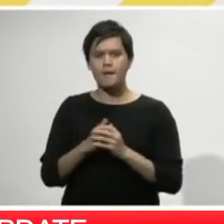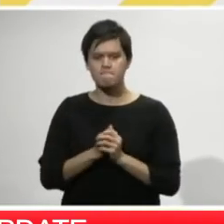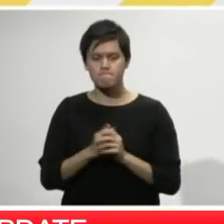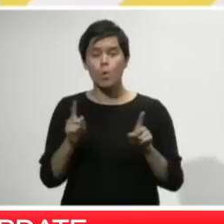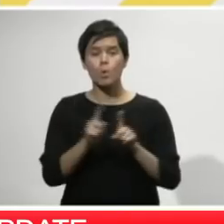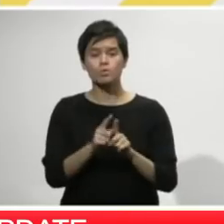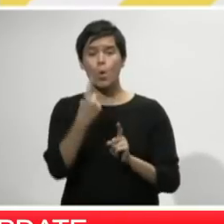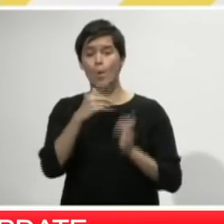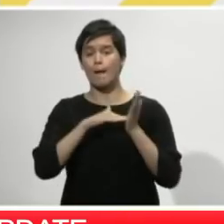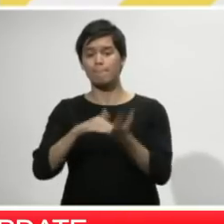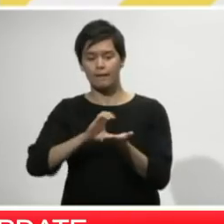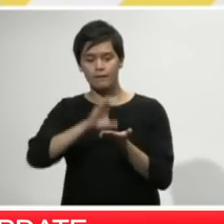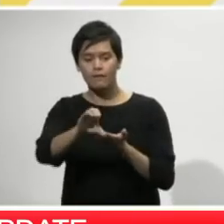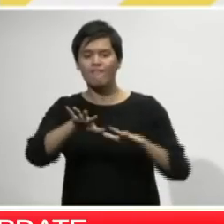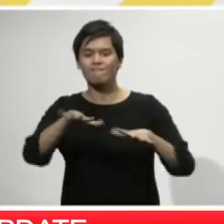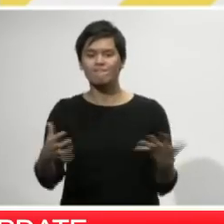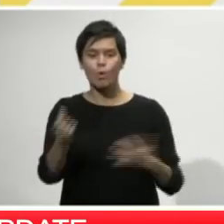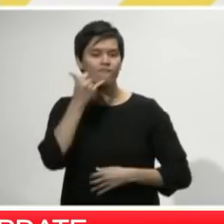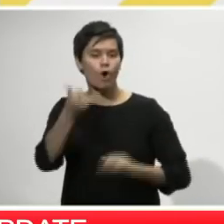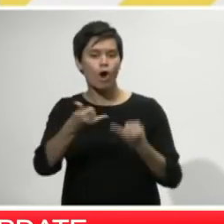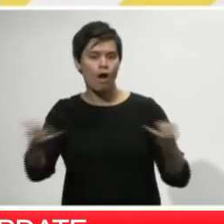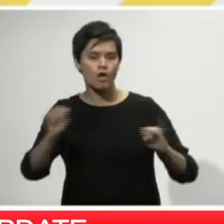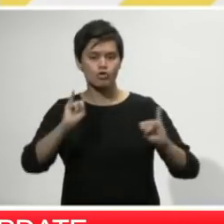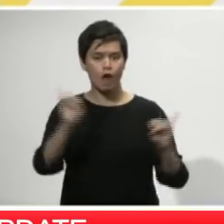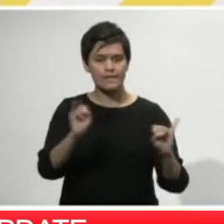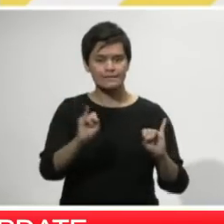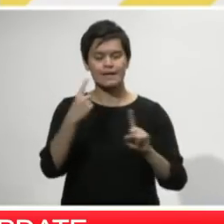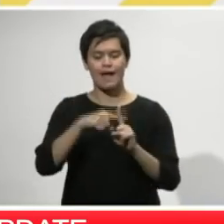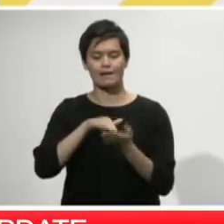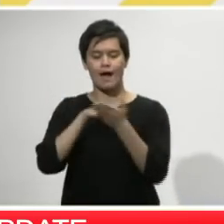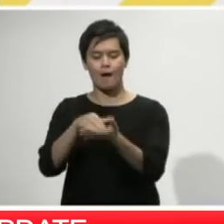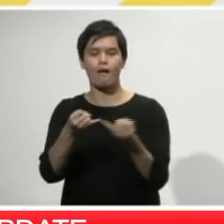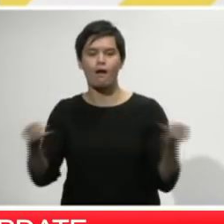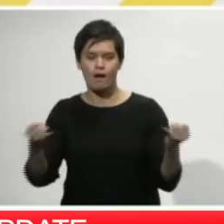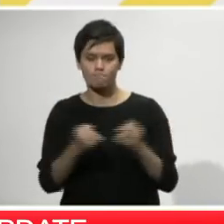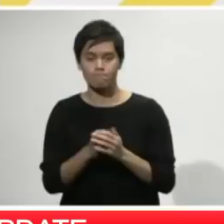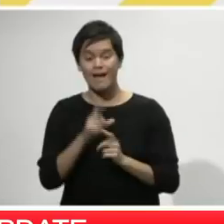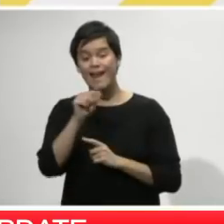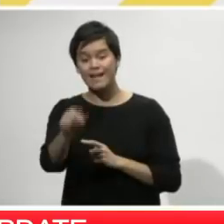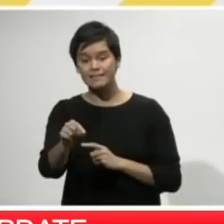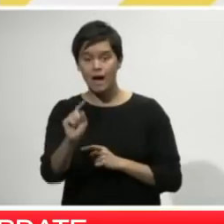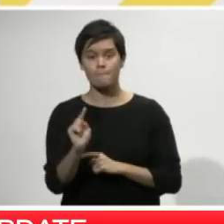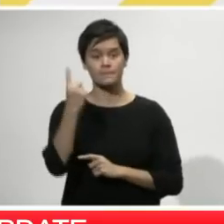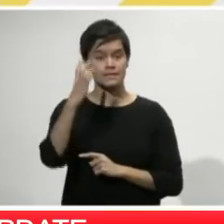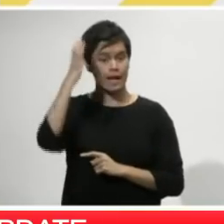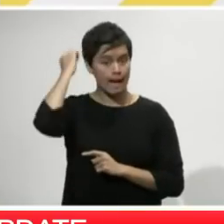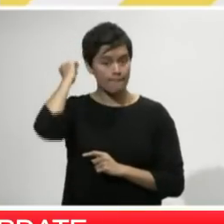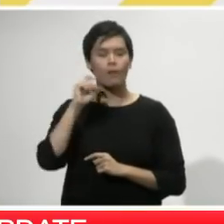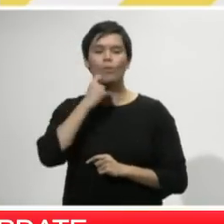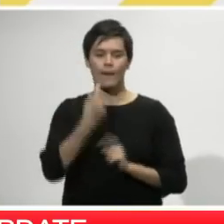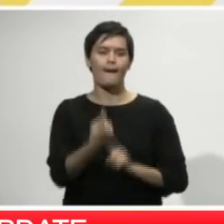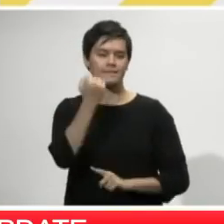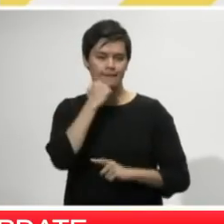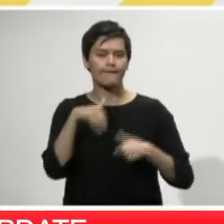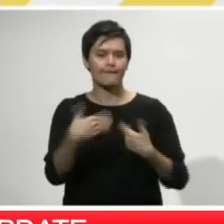and helpline services. Minister for Social Development Carmel Sepuloni will have more to say on that in the very near future.